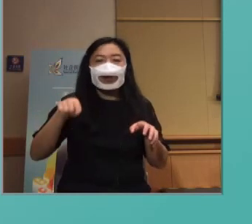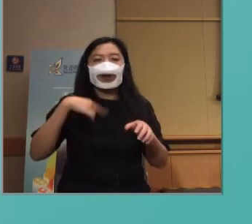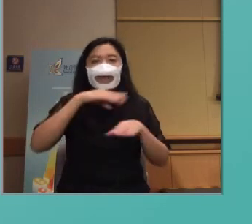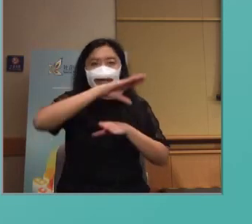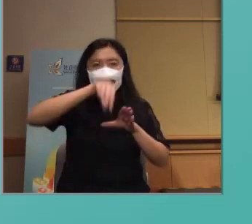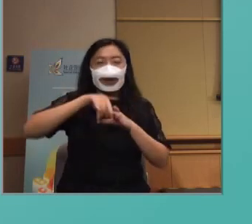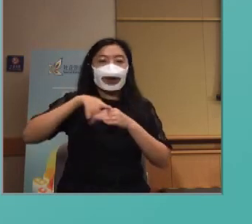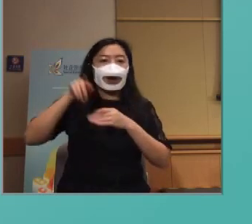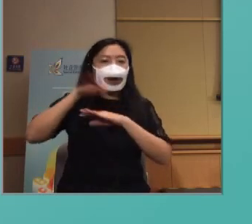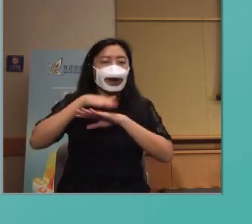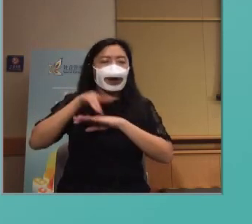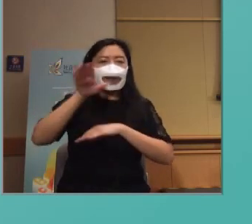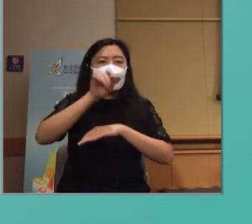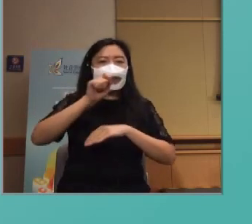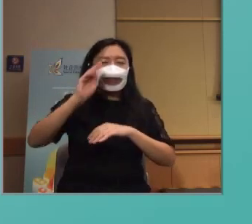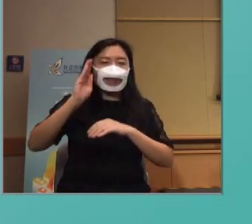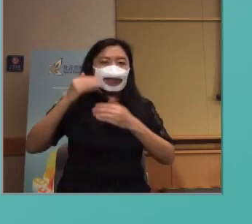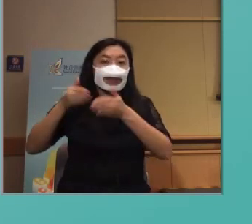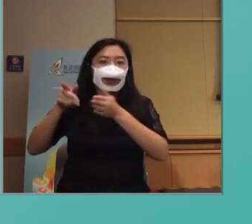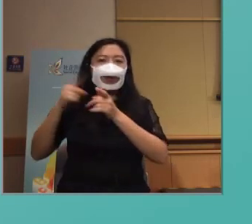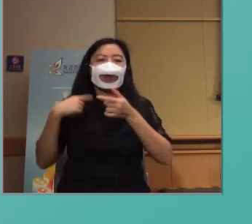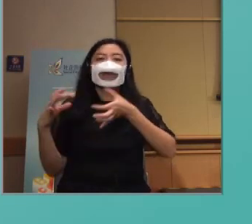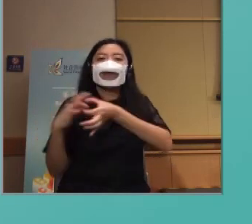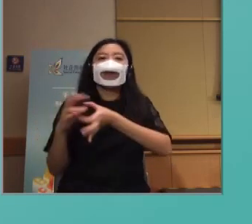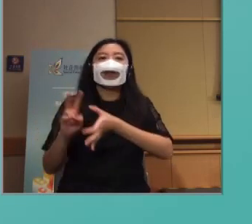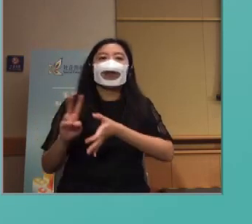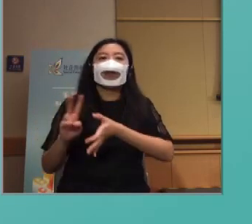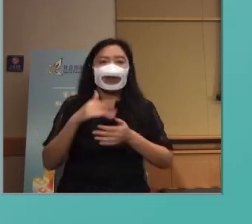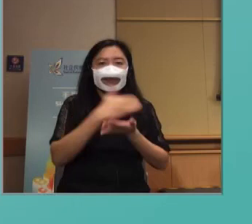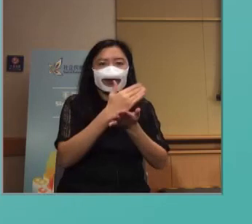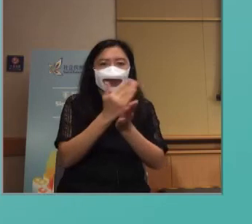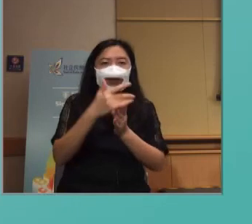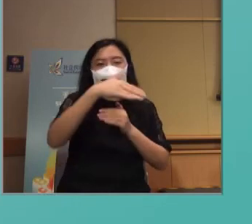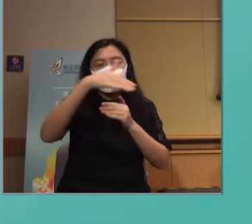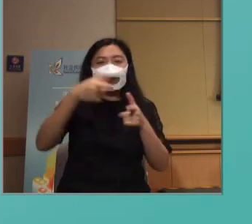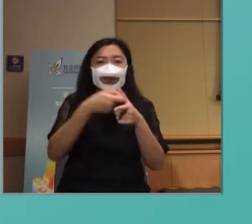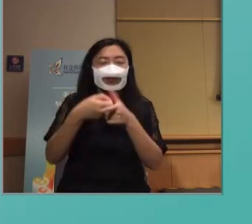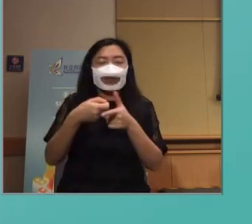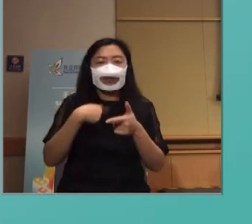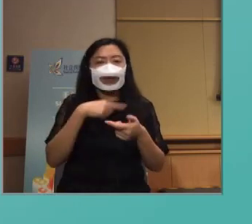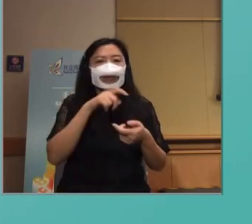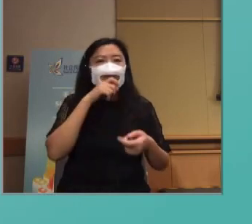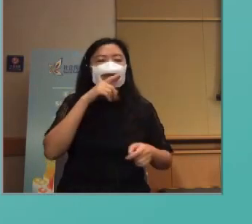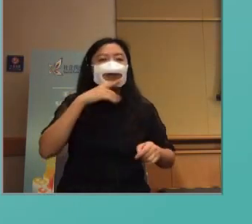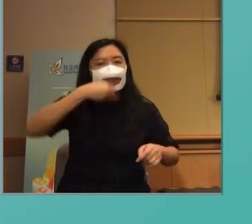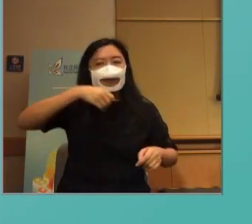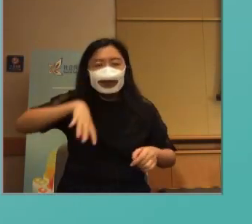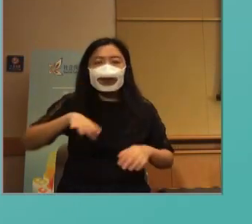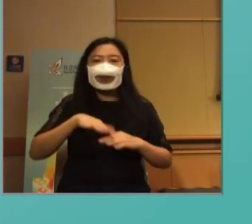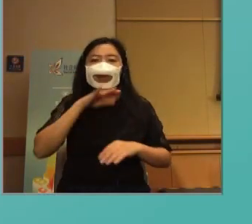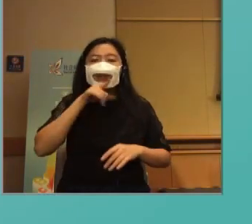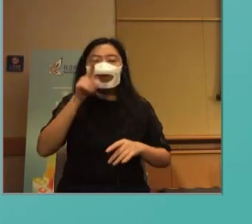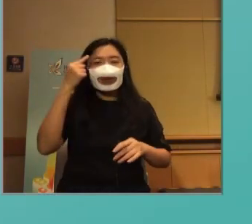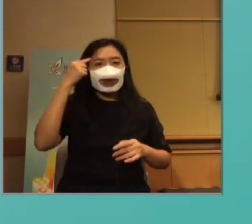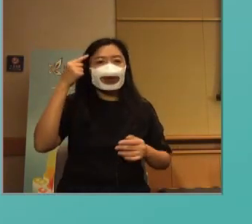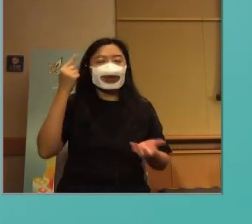X Infinity, Decentraland, Wax, and a whole bunch of other companies that if you're in the space, you'll probably know. And our mission really is true digital